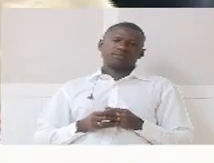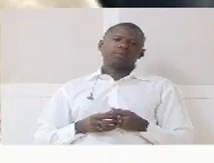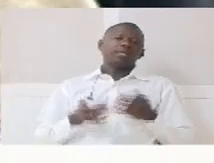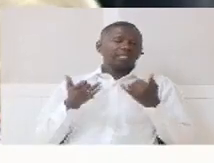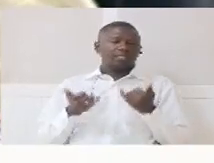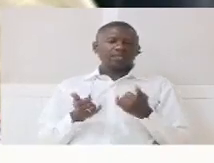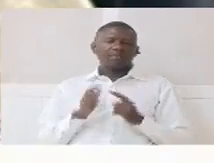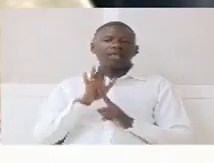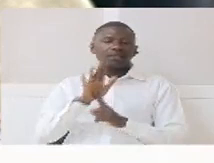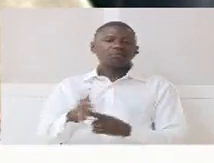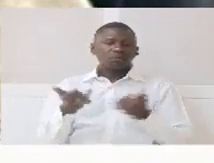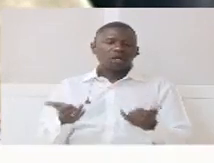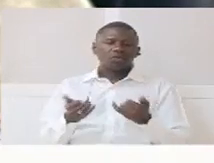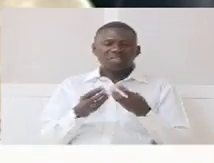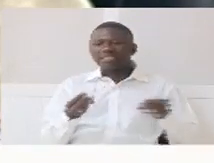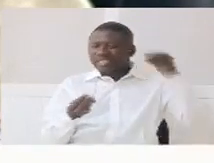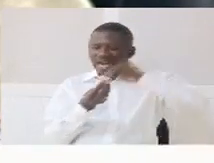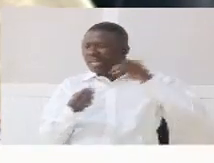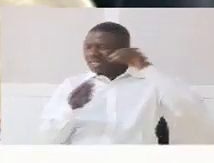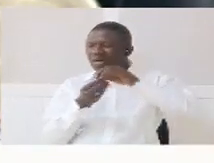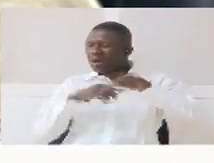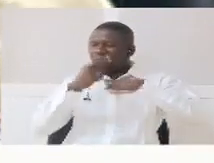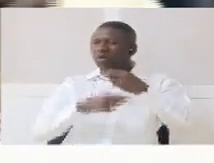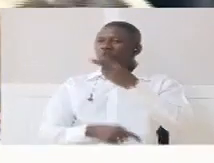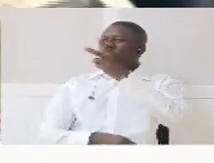15. So if you have 20 or 20 and above,